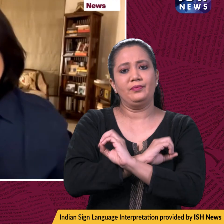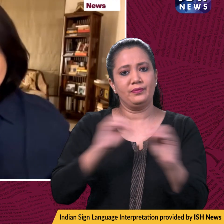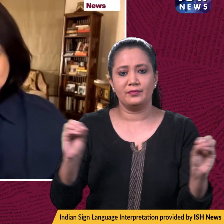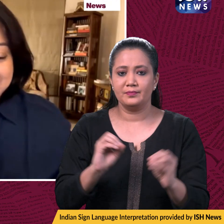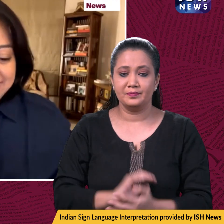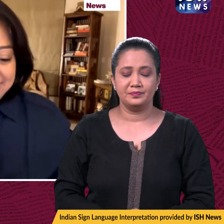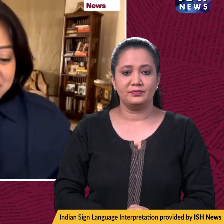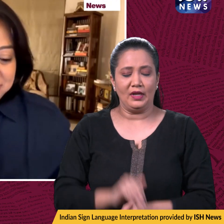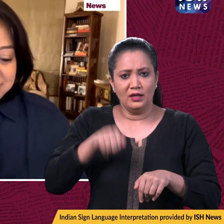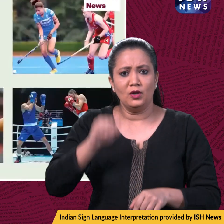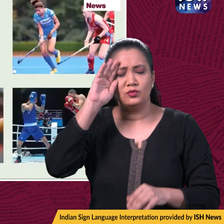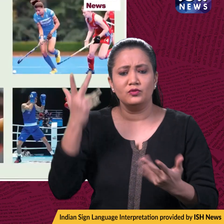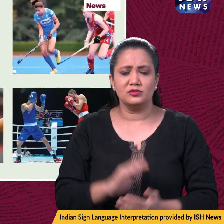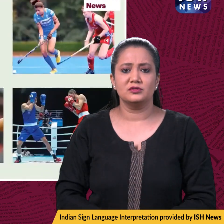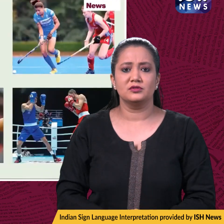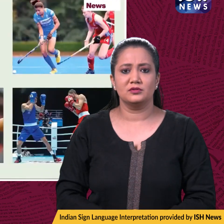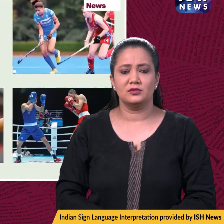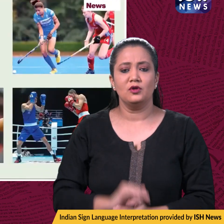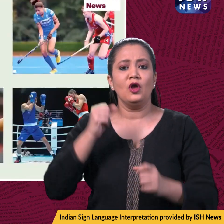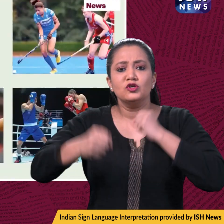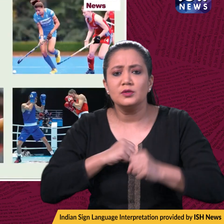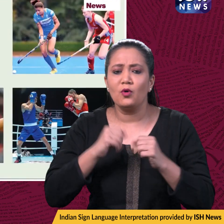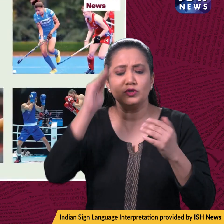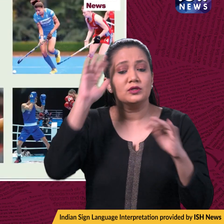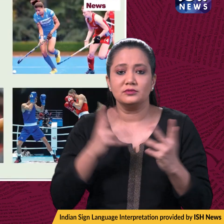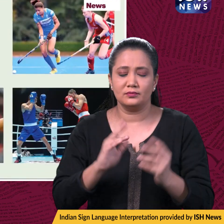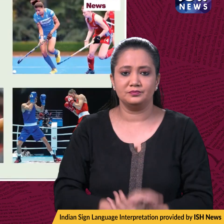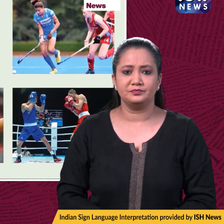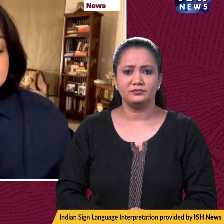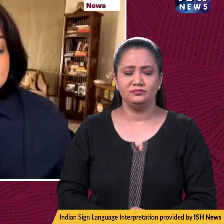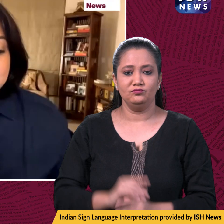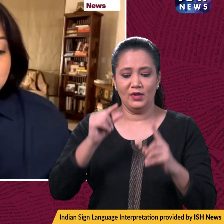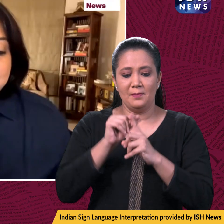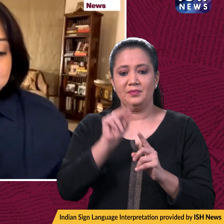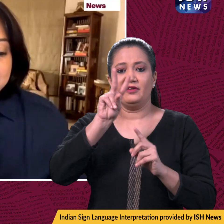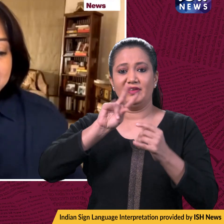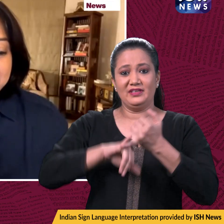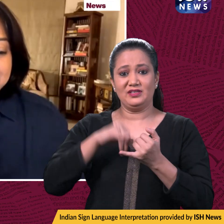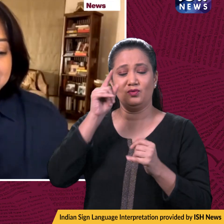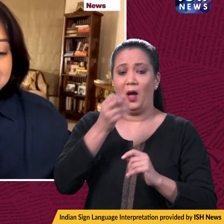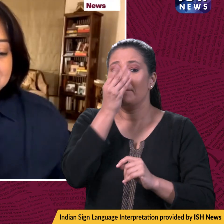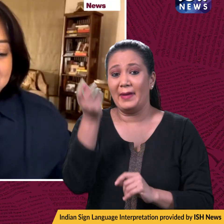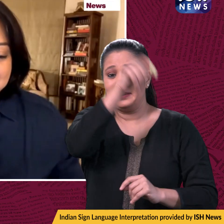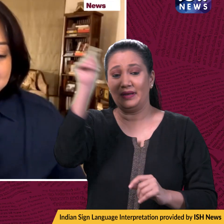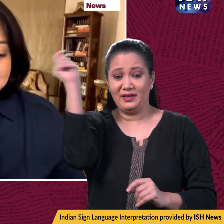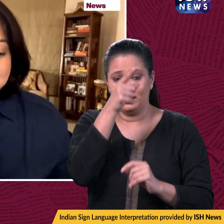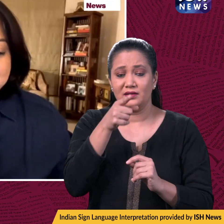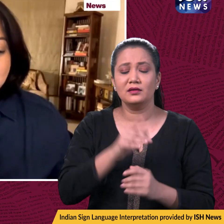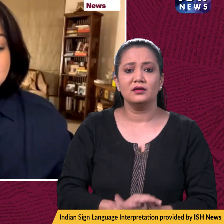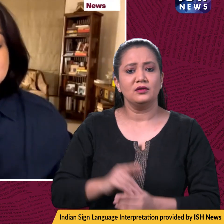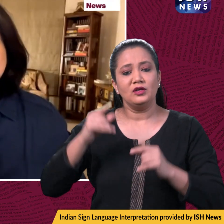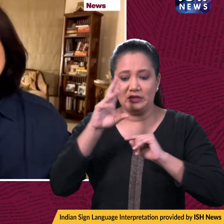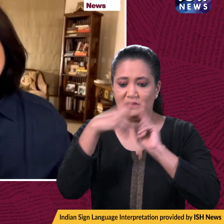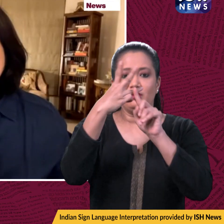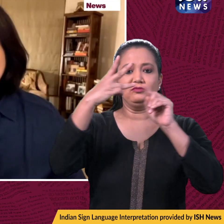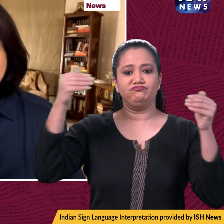data. An update now from the world of sports. Defending champion in badminton, PV